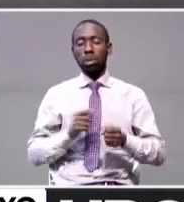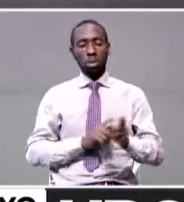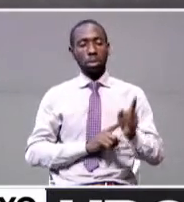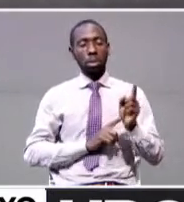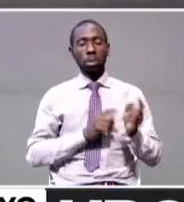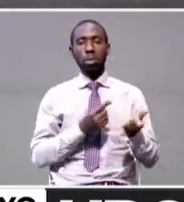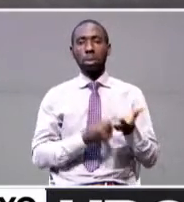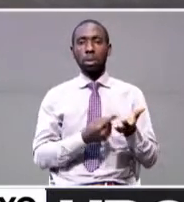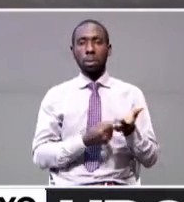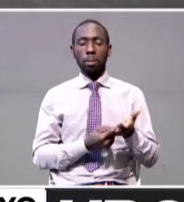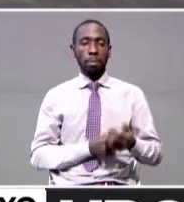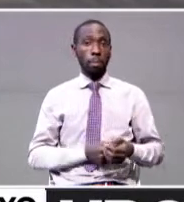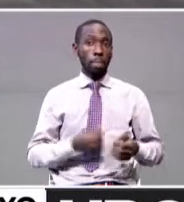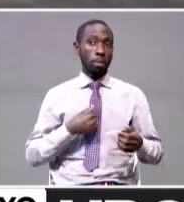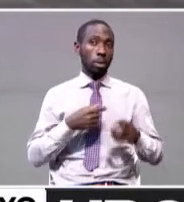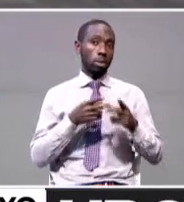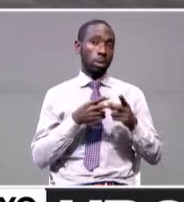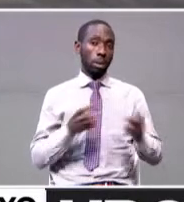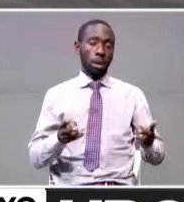kutandika emizannyo gino